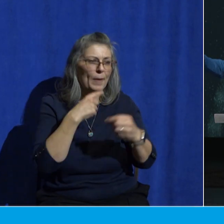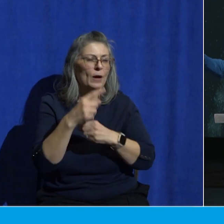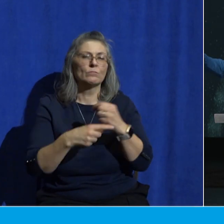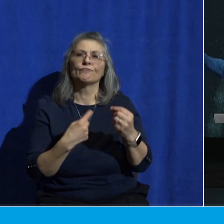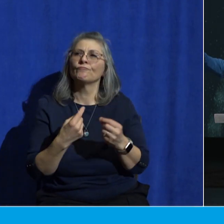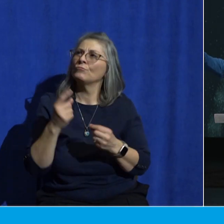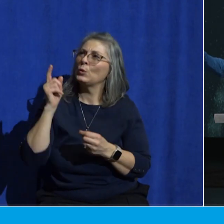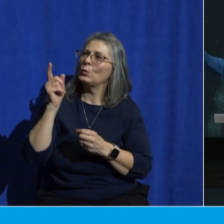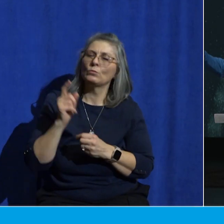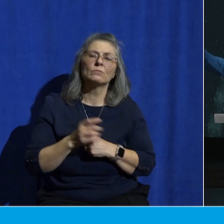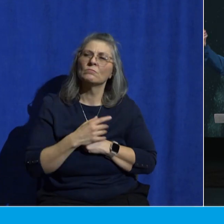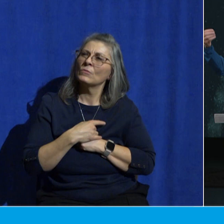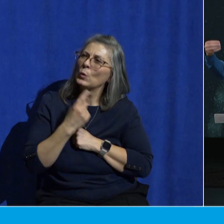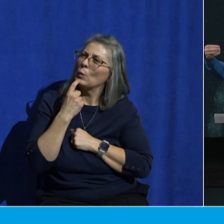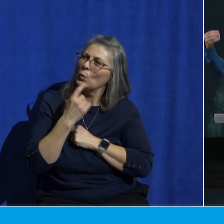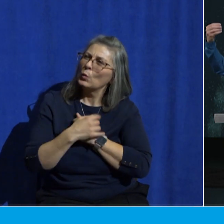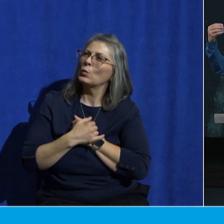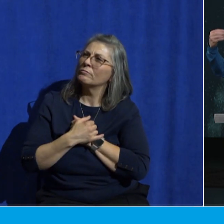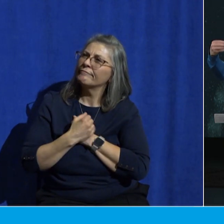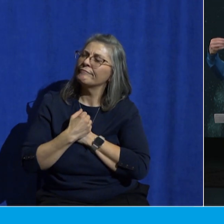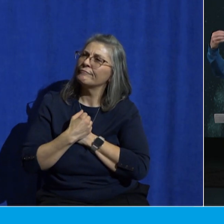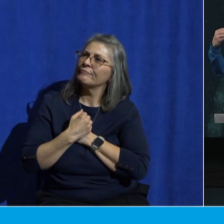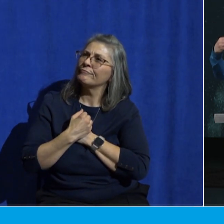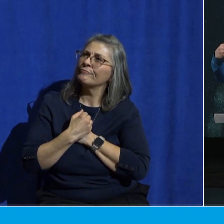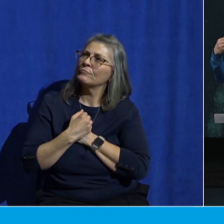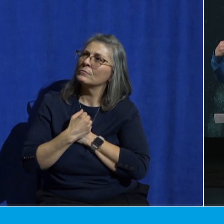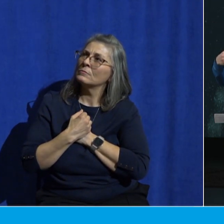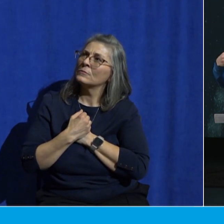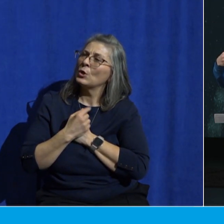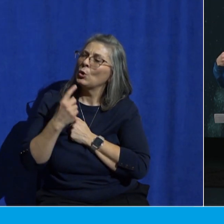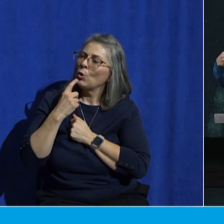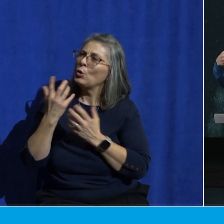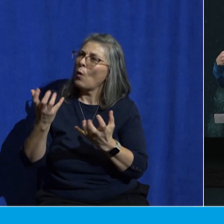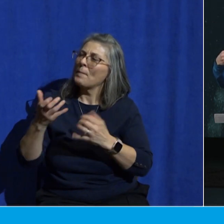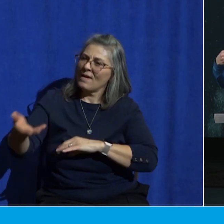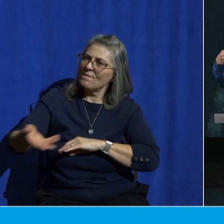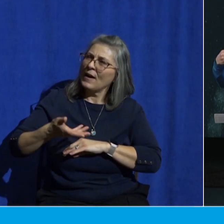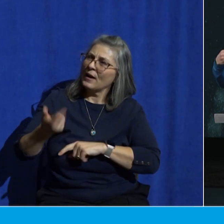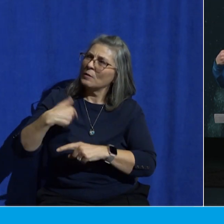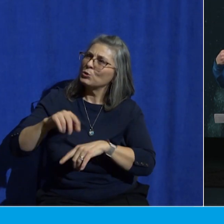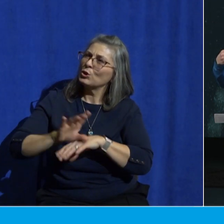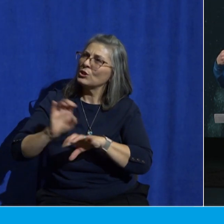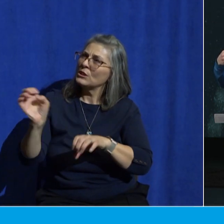week? Or invite to come with us next Sunday?